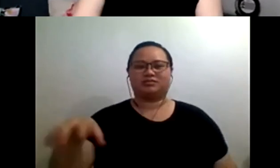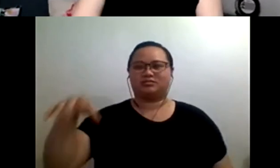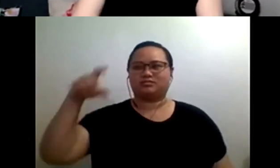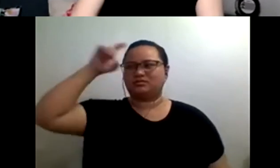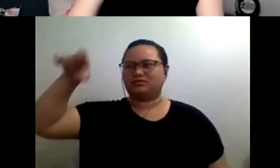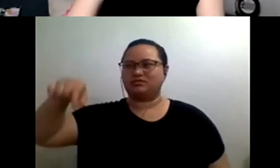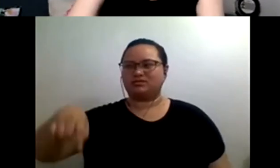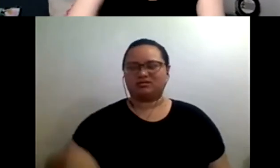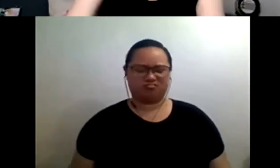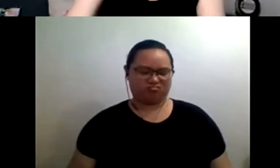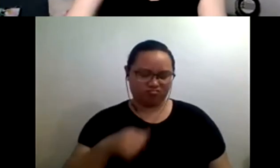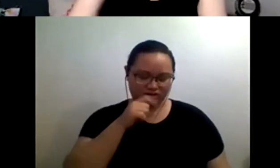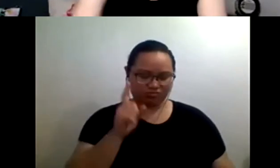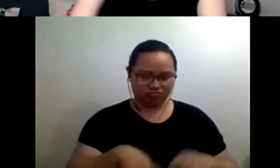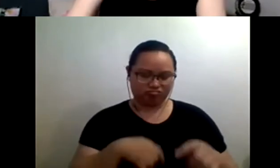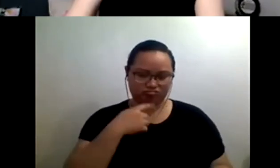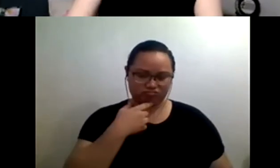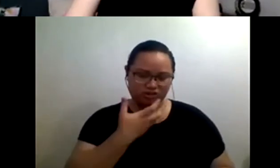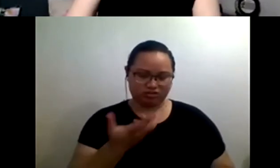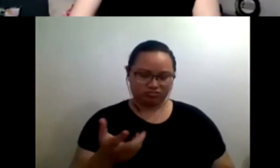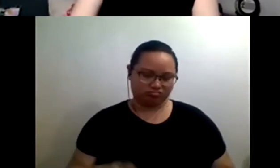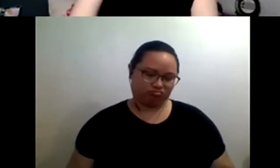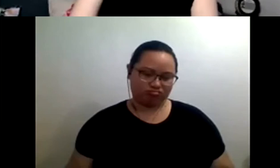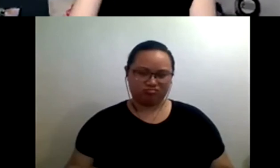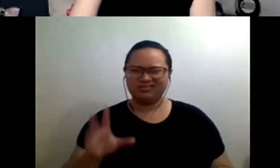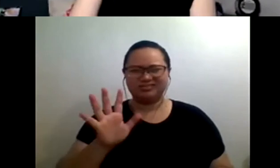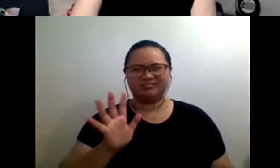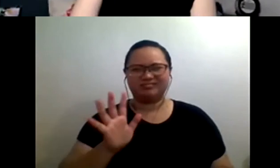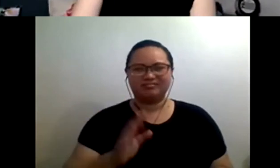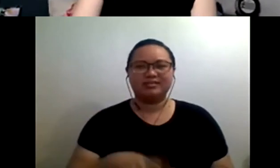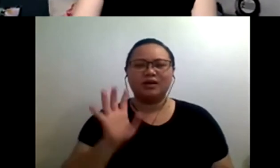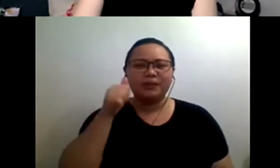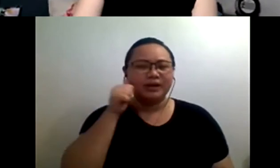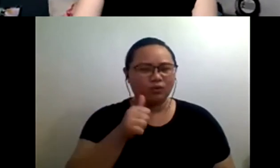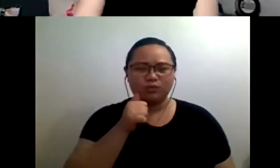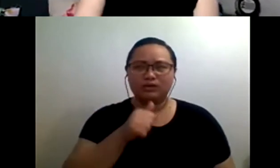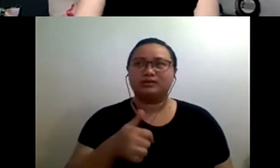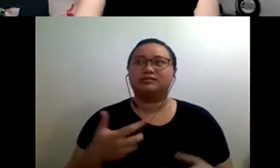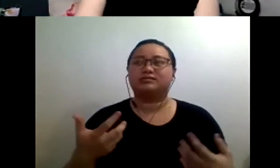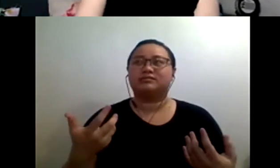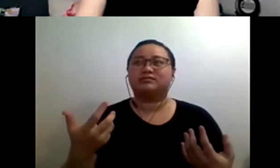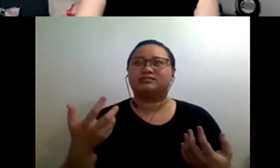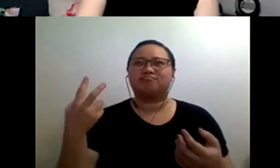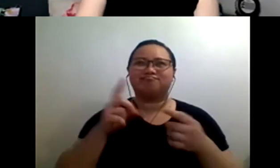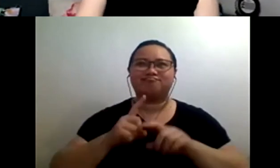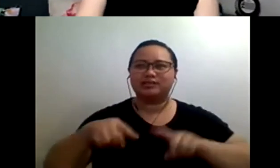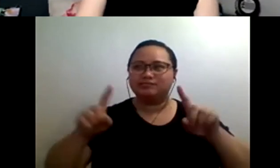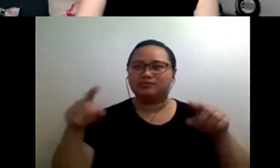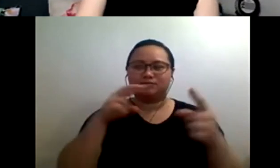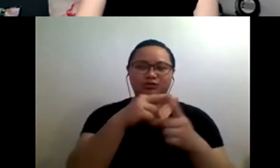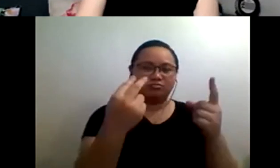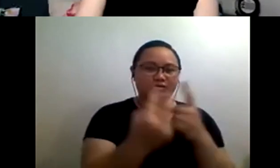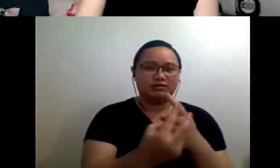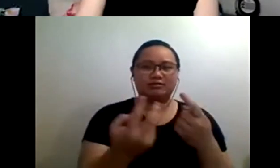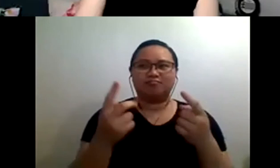akong kwenta. Hindi naman ganun. Kasi minsan talagang we all come from different standpoints. We all come from